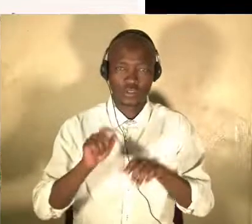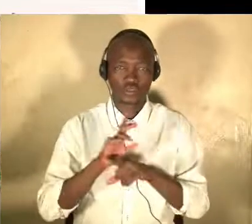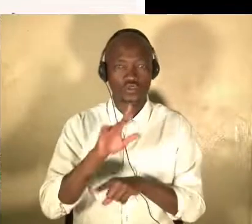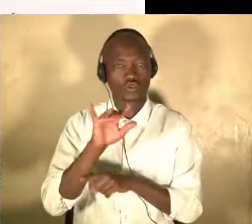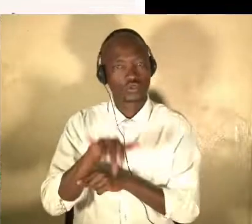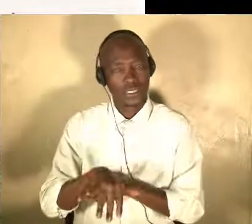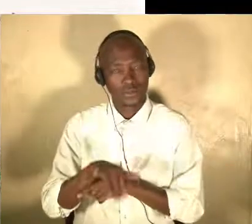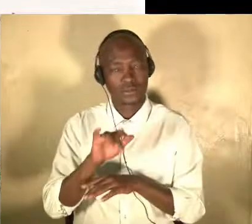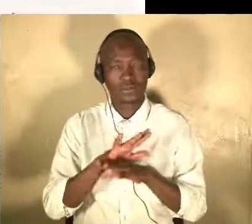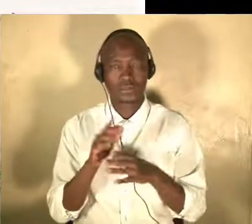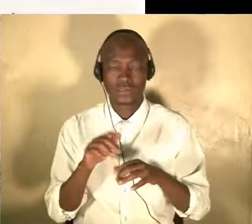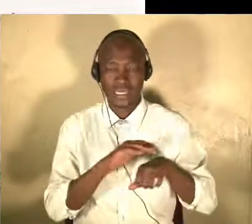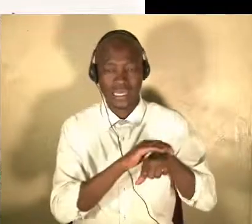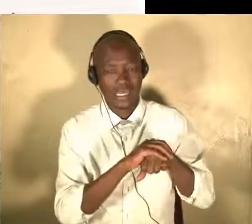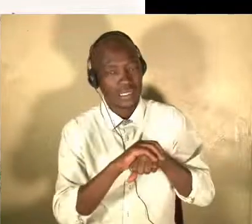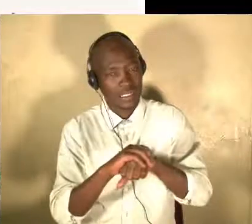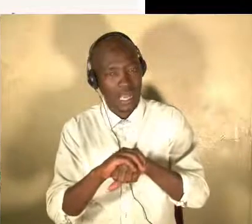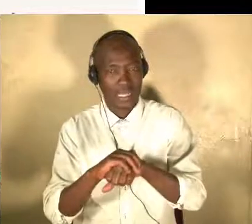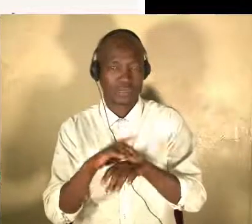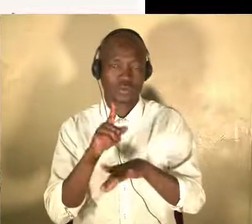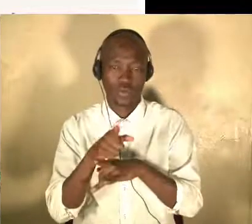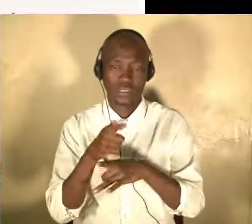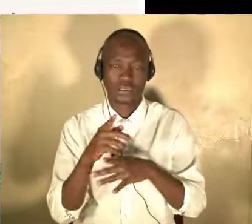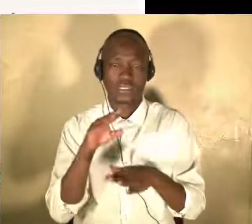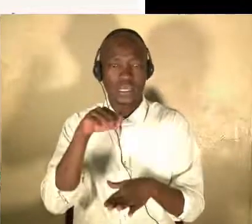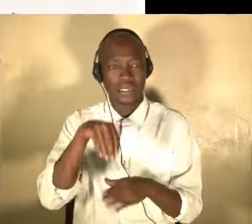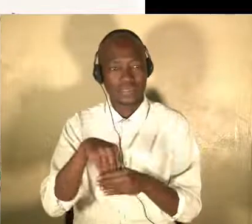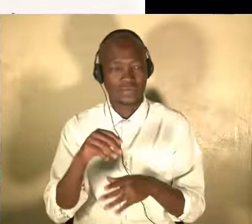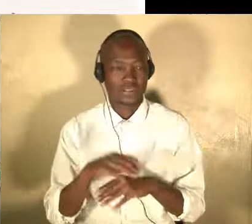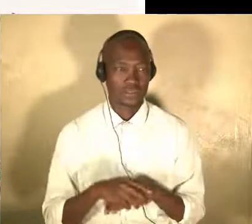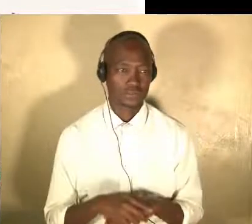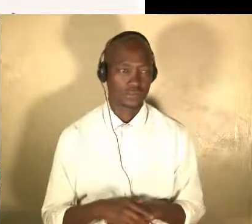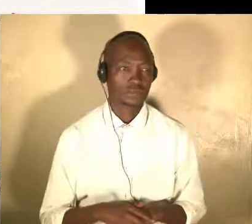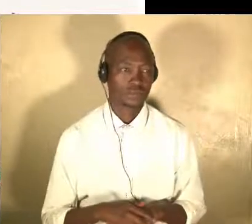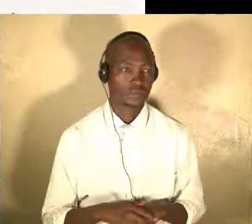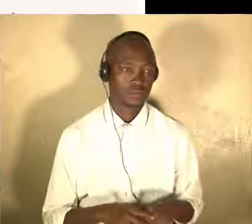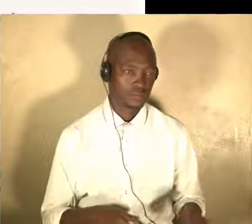that it guides their intervention.